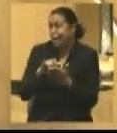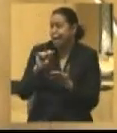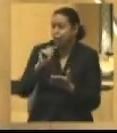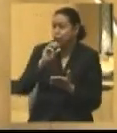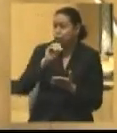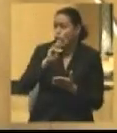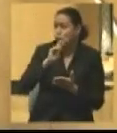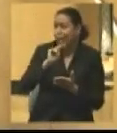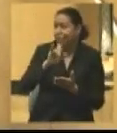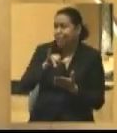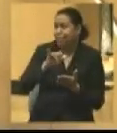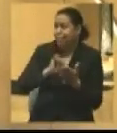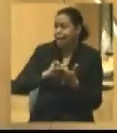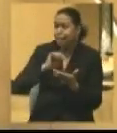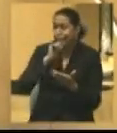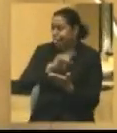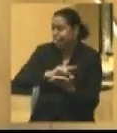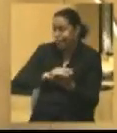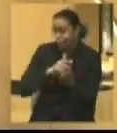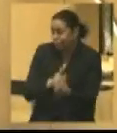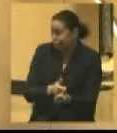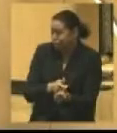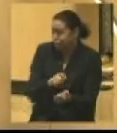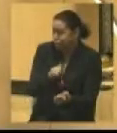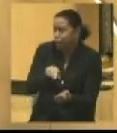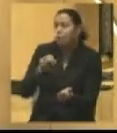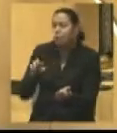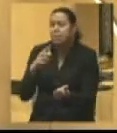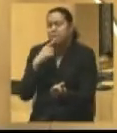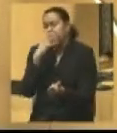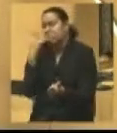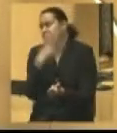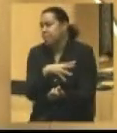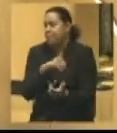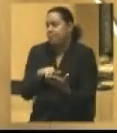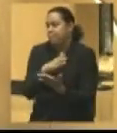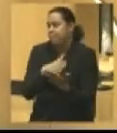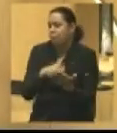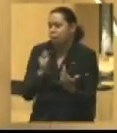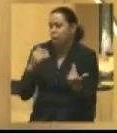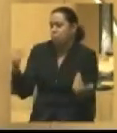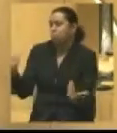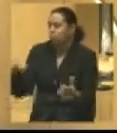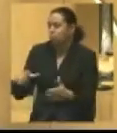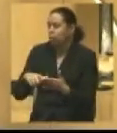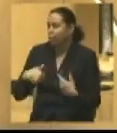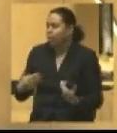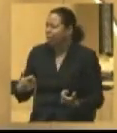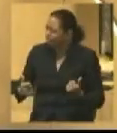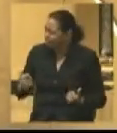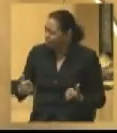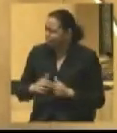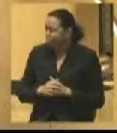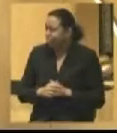was dicta, not legally binding, or were they just basically saying, to heck with Roger Right. Tawney at this point, we're doing what we want to do? Right.